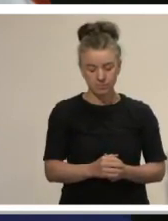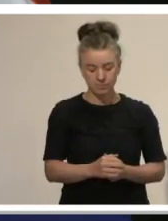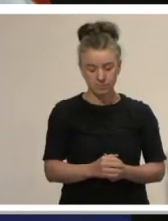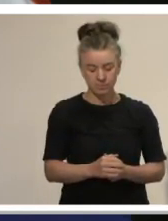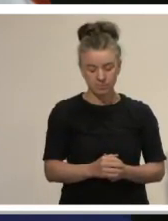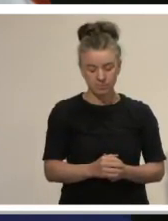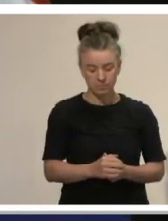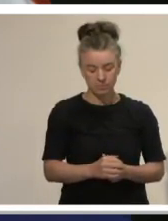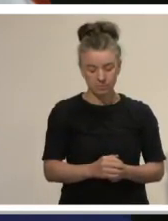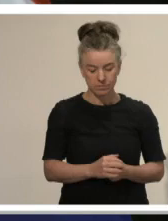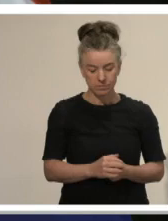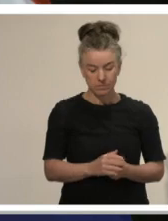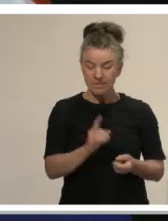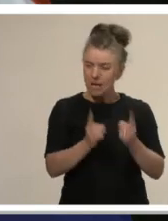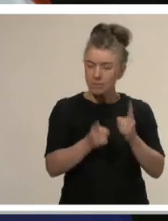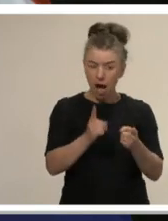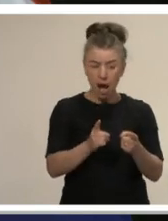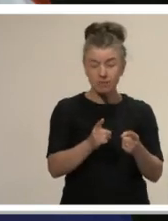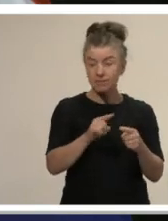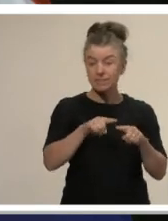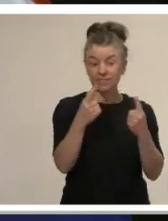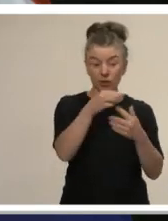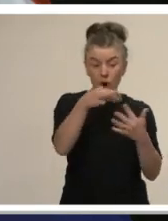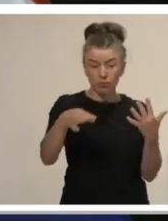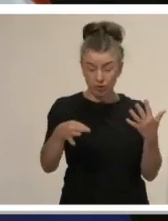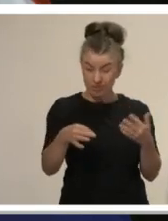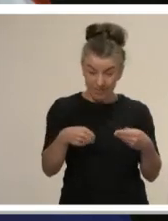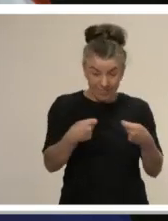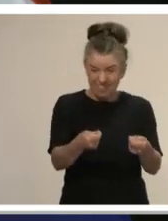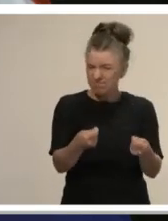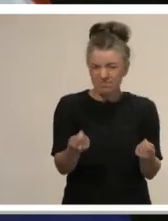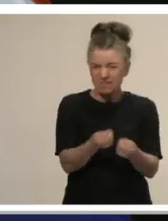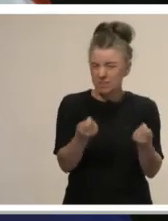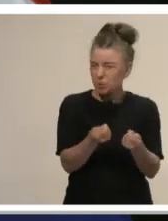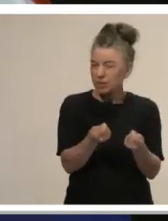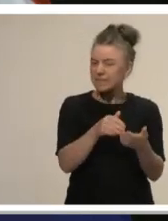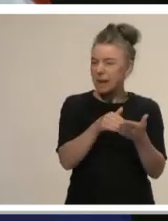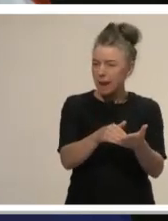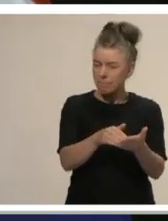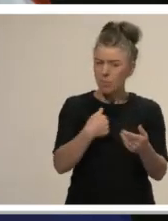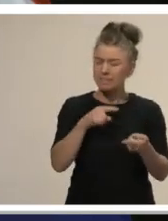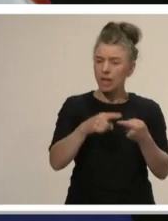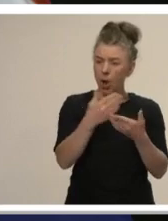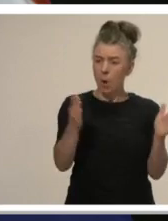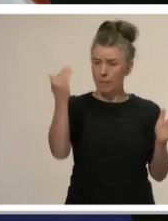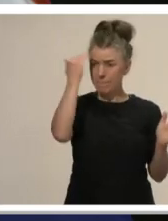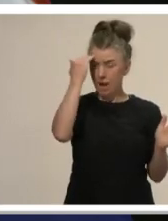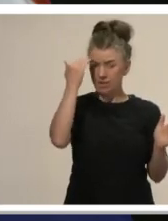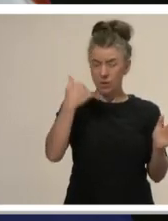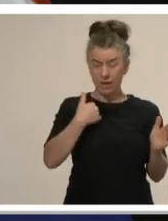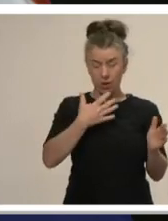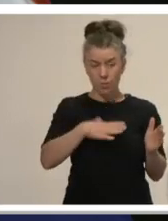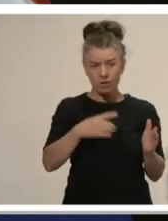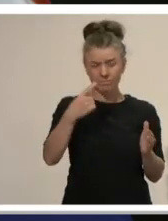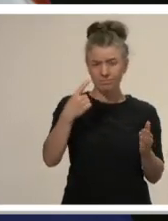successful or create the stimulus you want. But we haven't ruled things in or out at this stage. We are focused though on doing what will help our